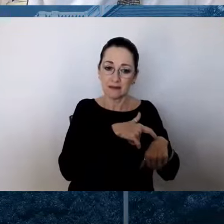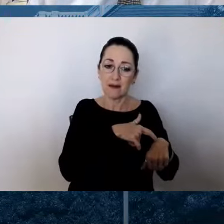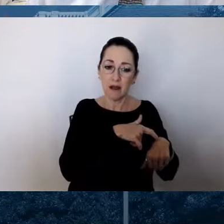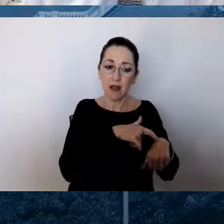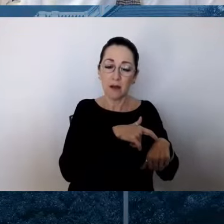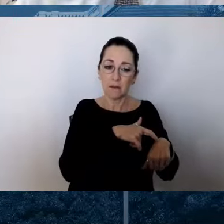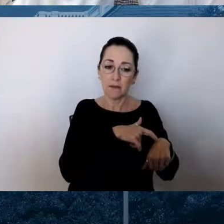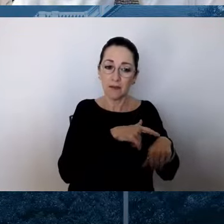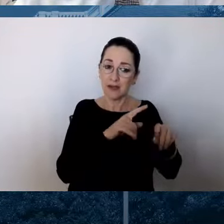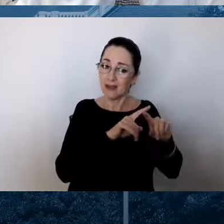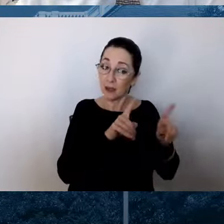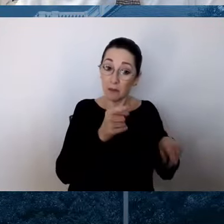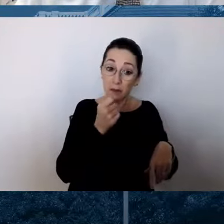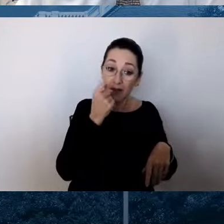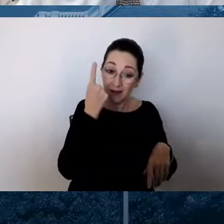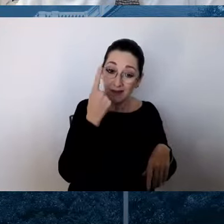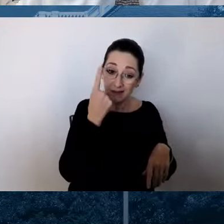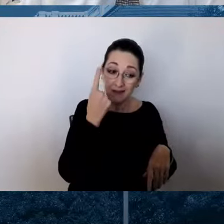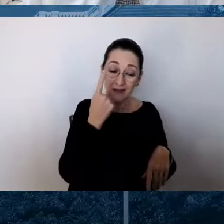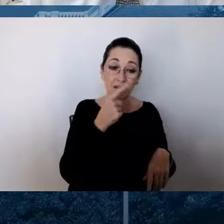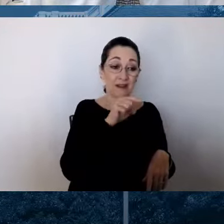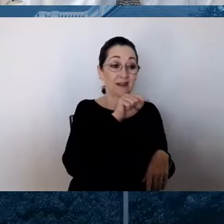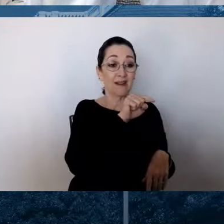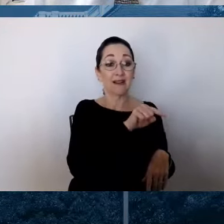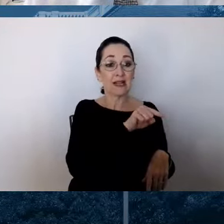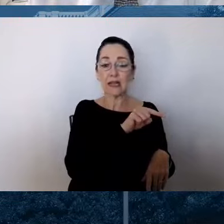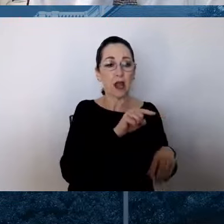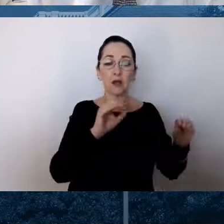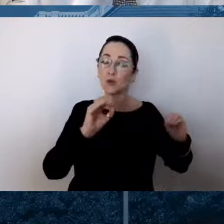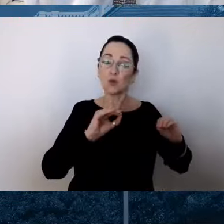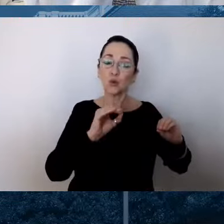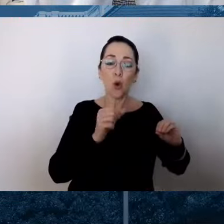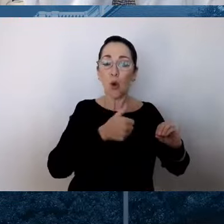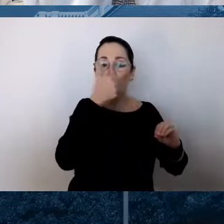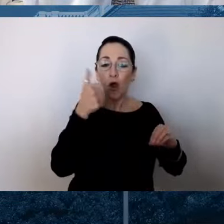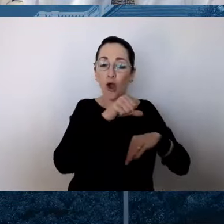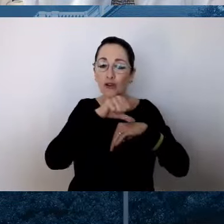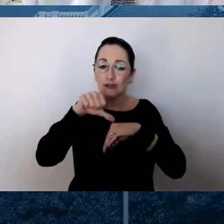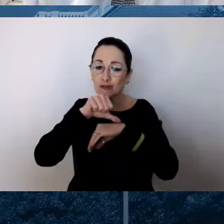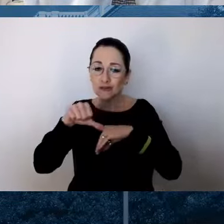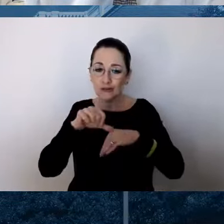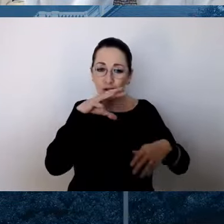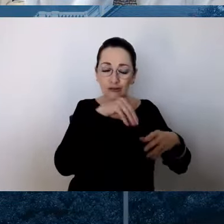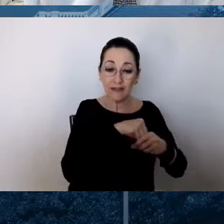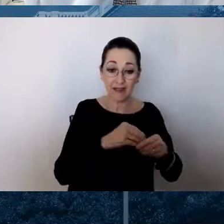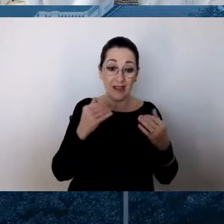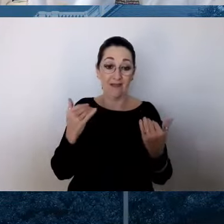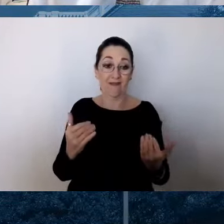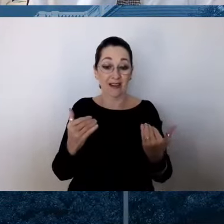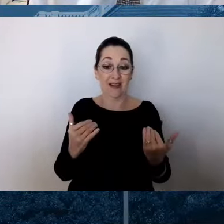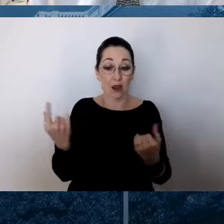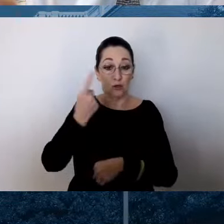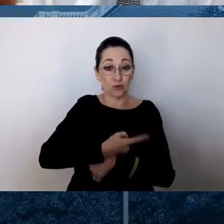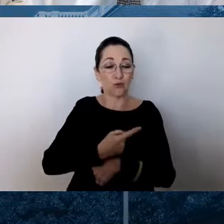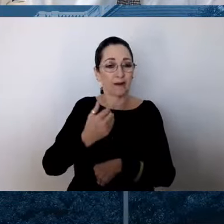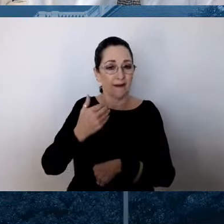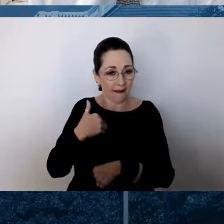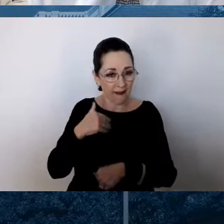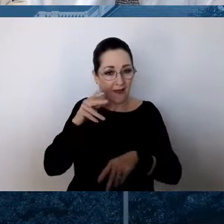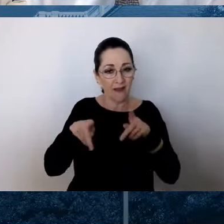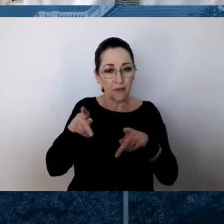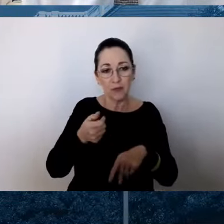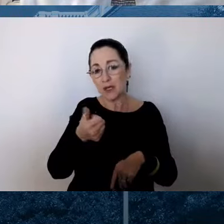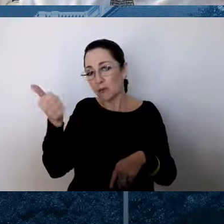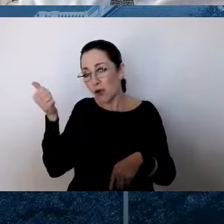400s. That's going to have a much higher strain today on the hospitals than it did earlier this year. And that's what we need to look at. That's what we're worried about. It's not a